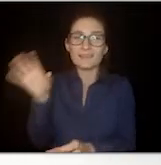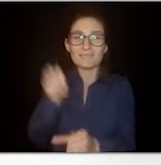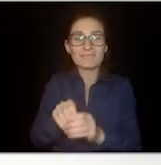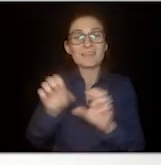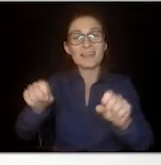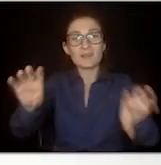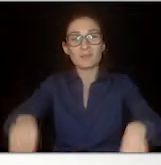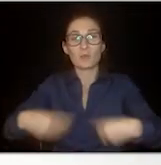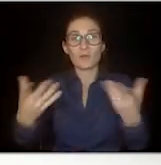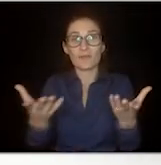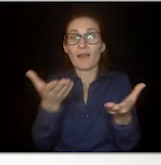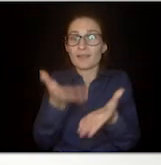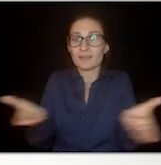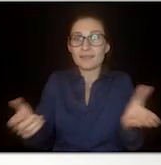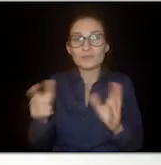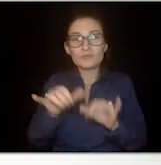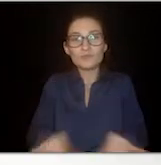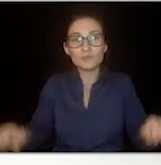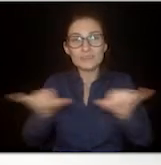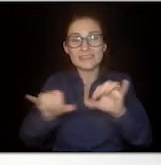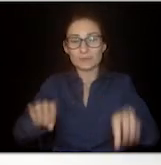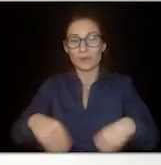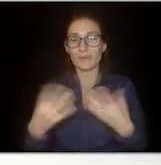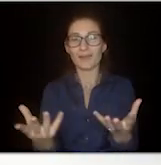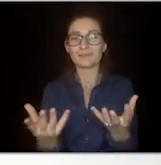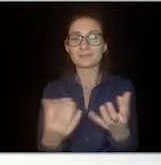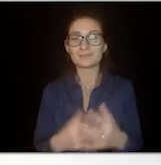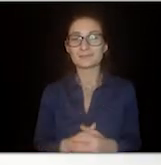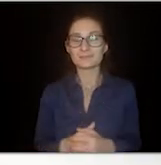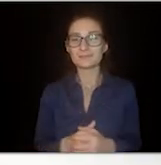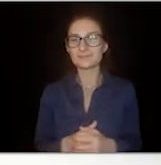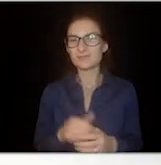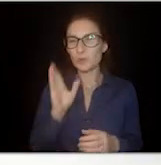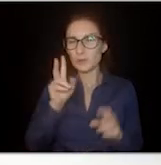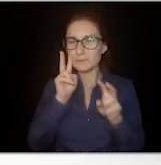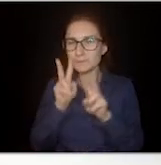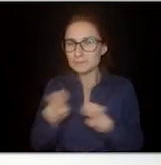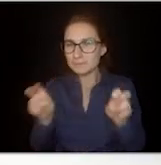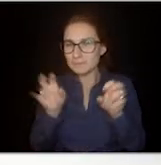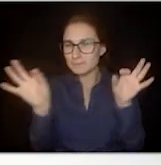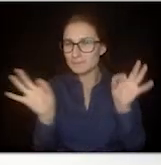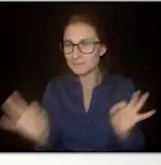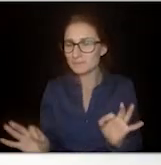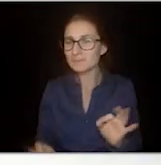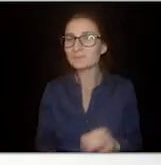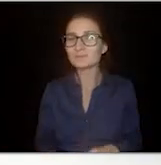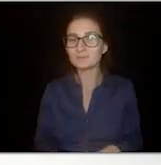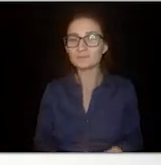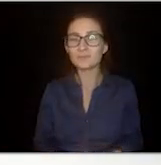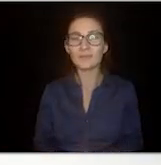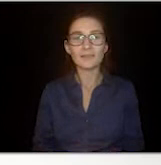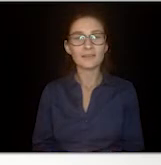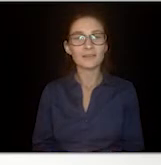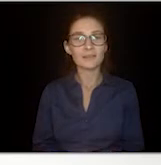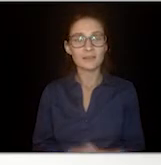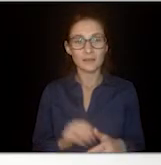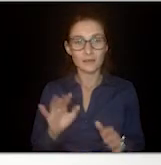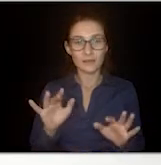routine provides. Okay, so break that down a little bit. The student will know,